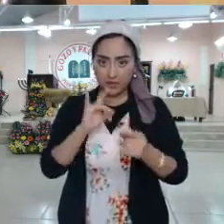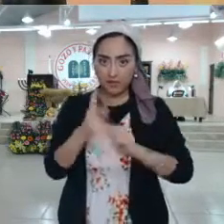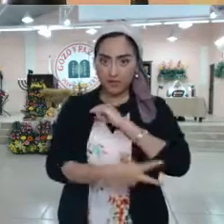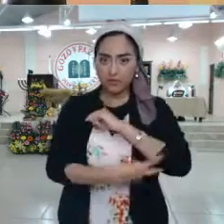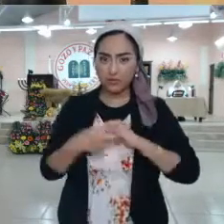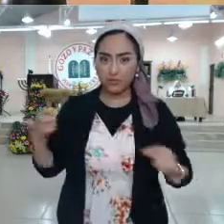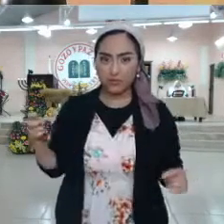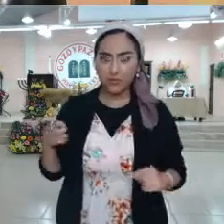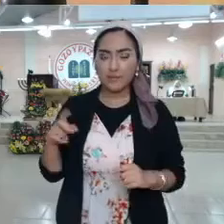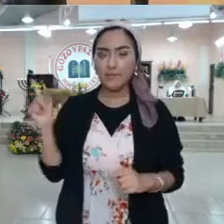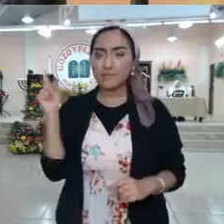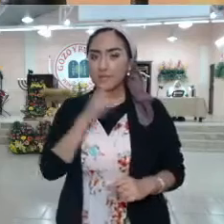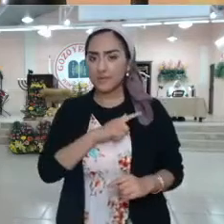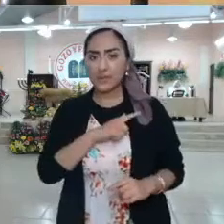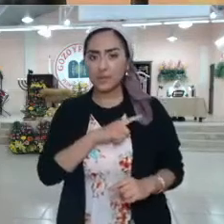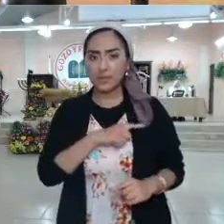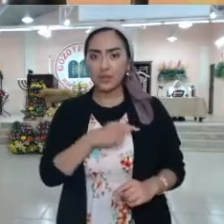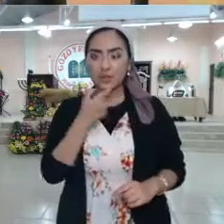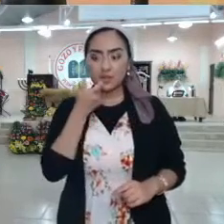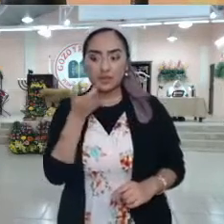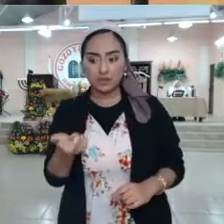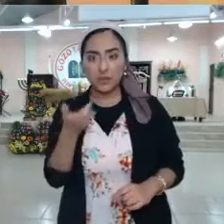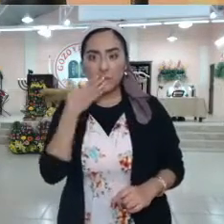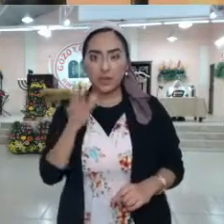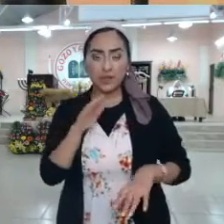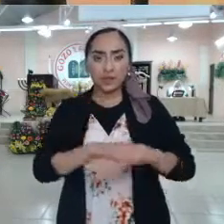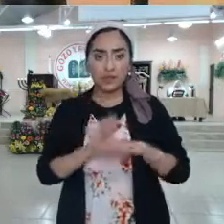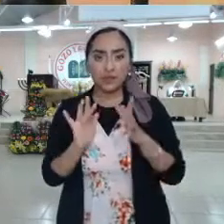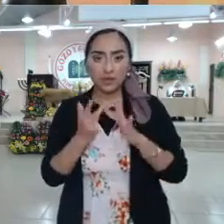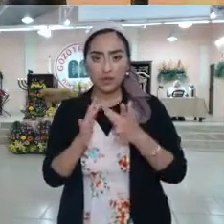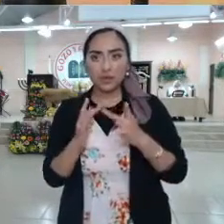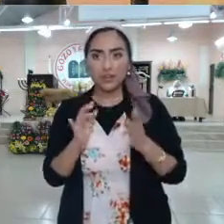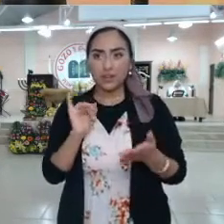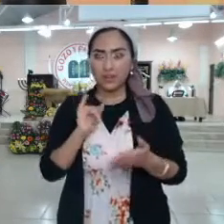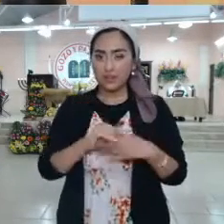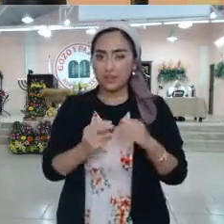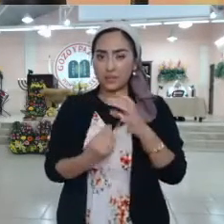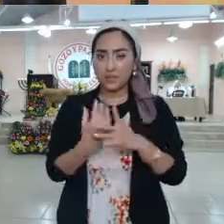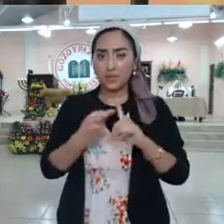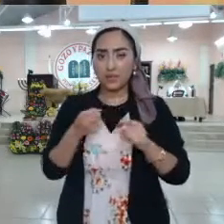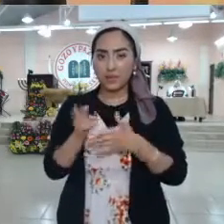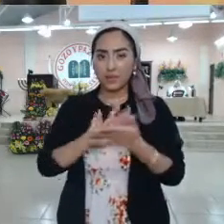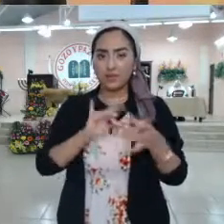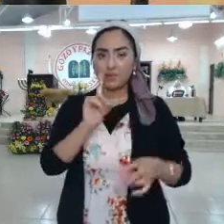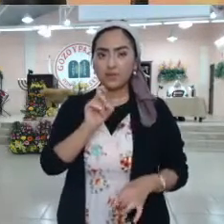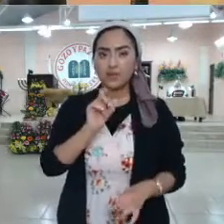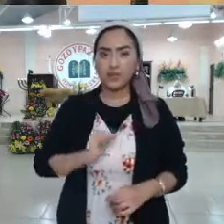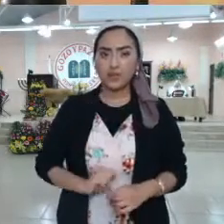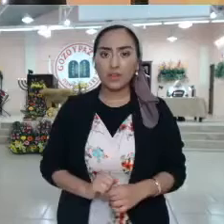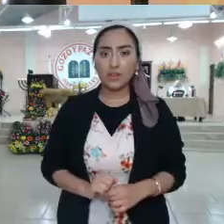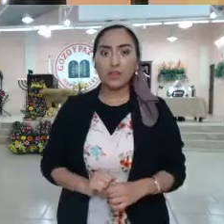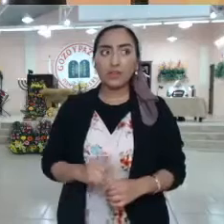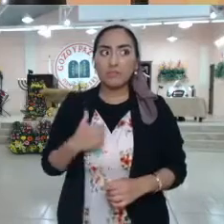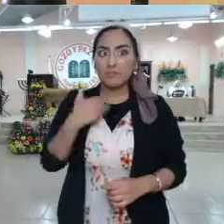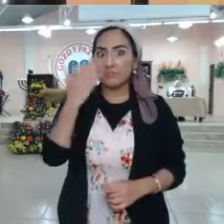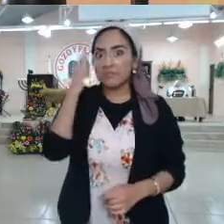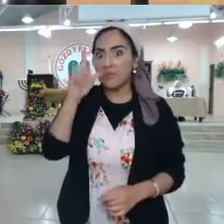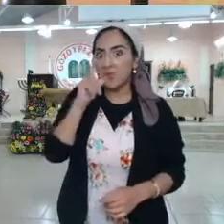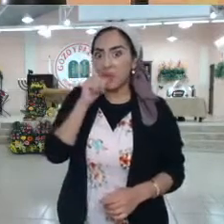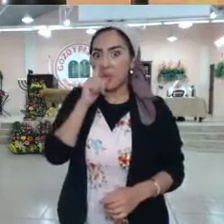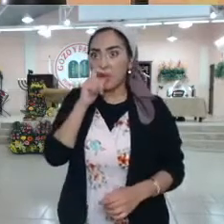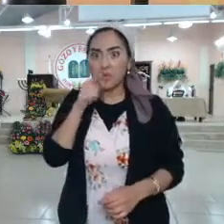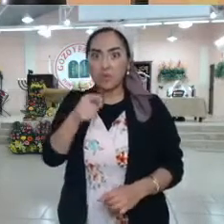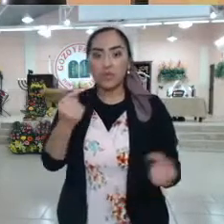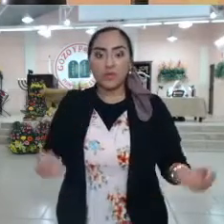Kodesh? tracalería, la To steal, mentira, to say estar bad viendo things, cosas to indebidas lie, en internet, to eso be puede ser looking at bad frutos del things on the Ruach internet, Kodesh. those cannot be fruits of the Entonces, Ruach ¿quién sabe Kodesh. quién te So bautizaría